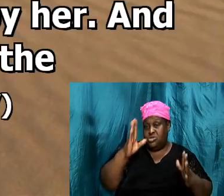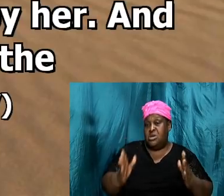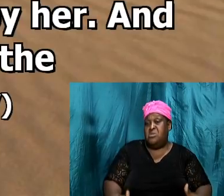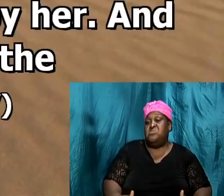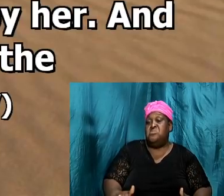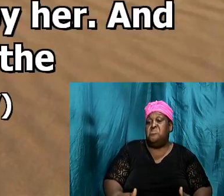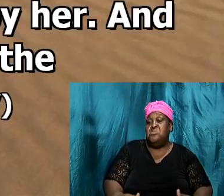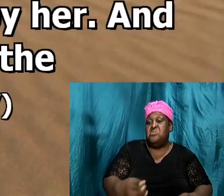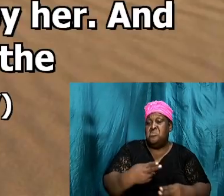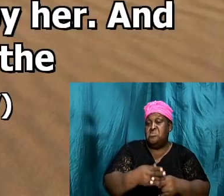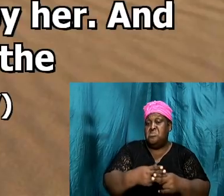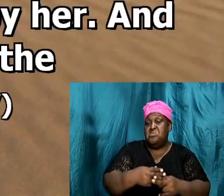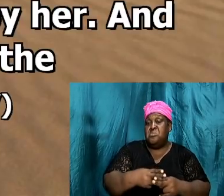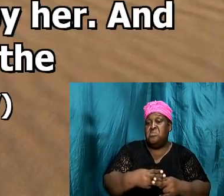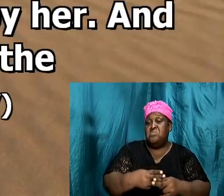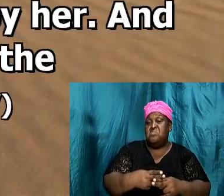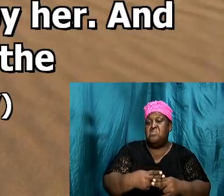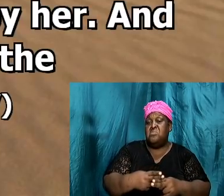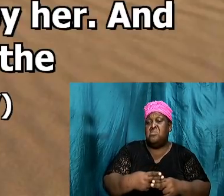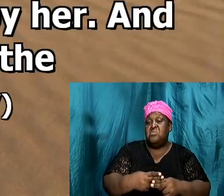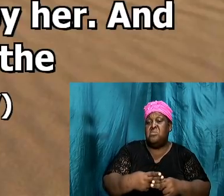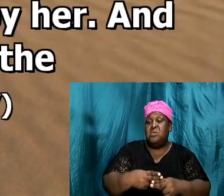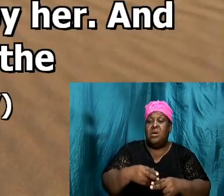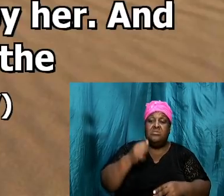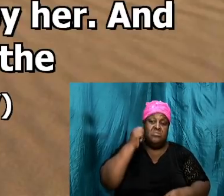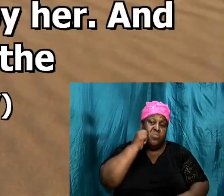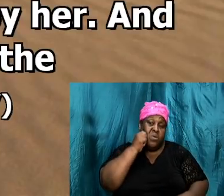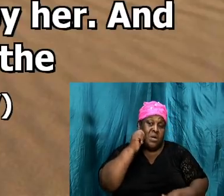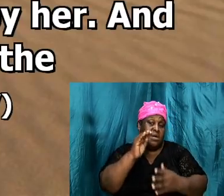And Sarai said unto Abram,